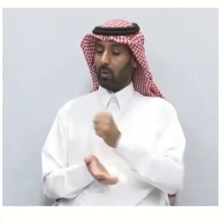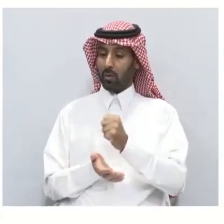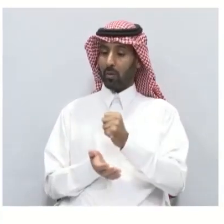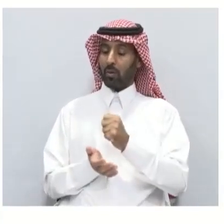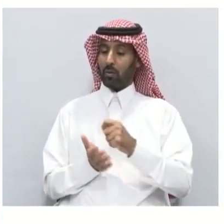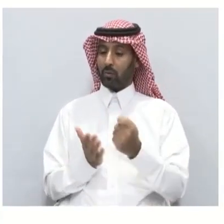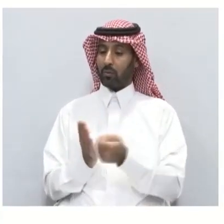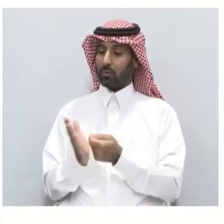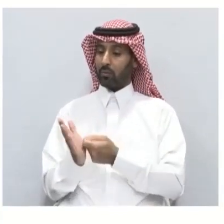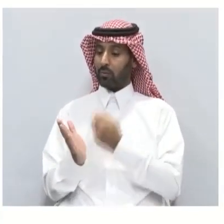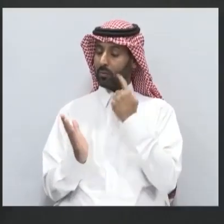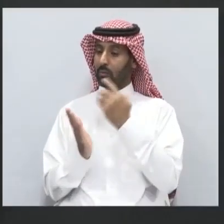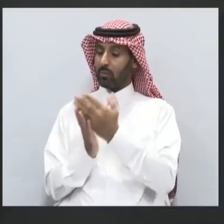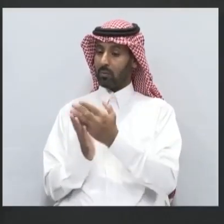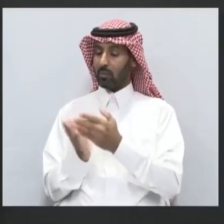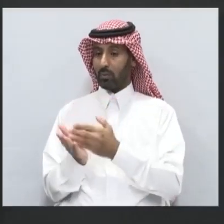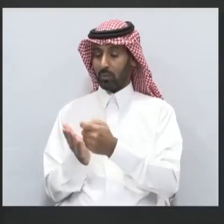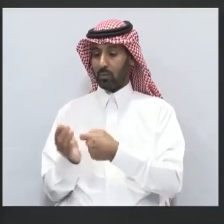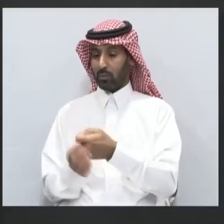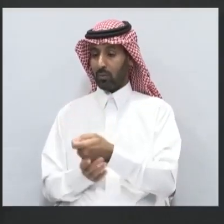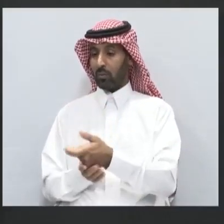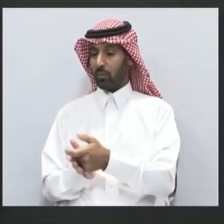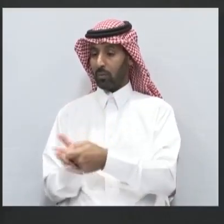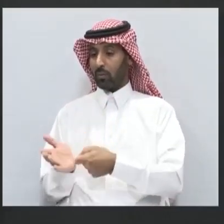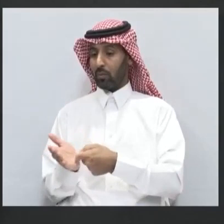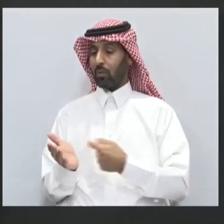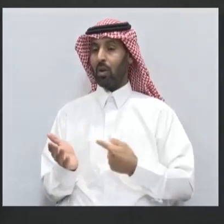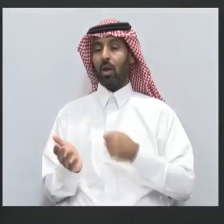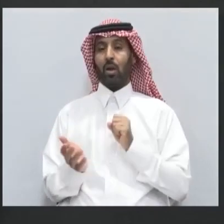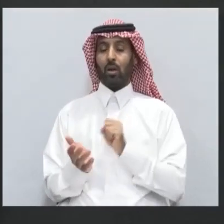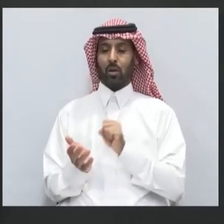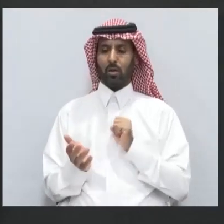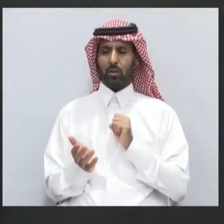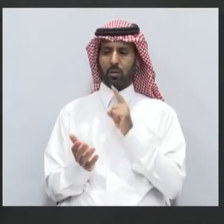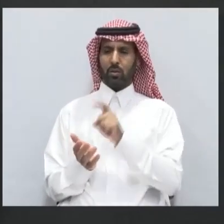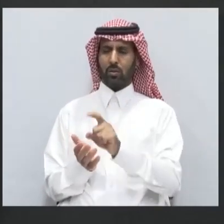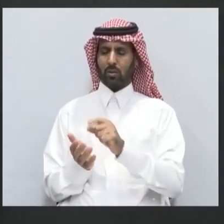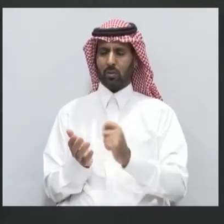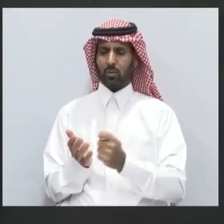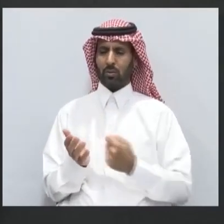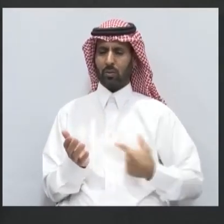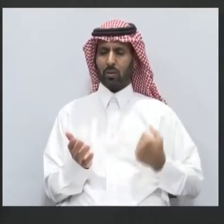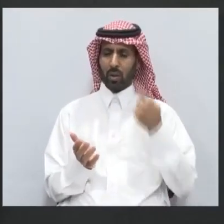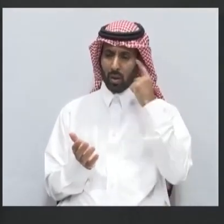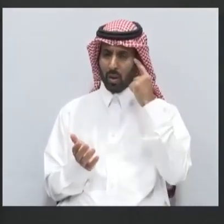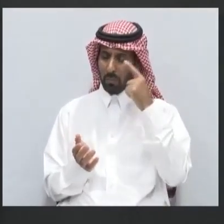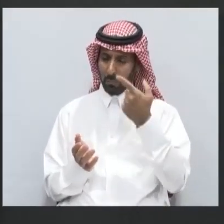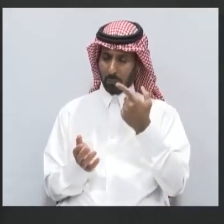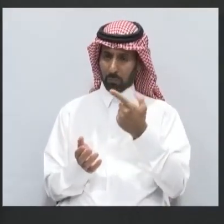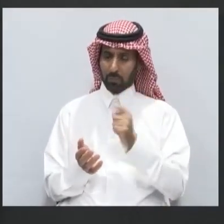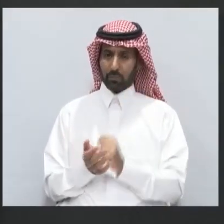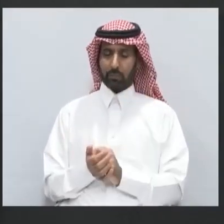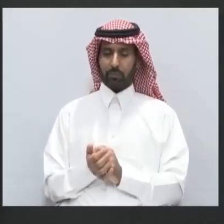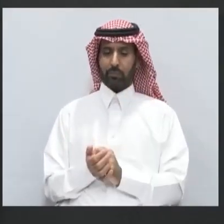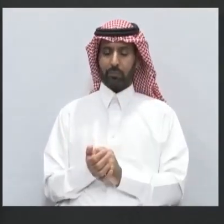wants to sign the receipts, he signs his own name. Which headline fits this article? It's very